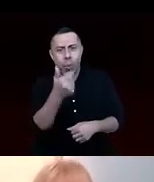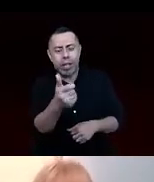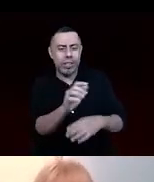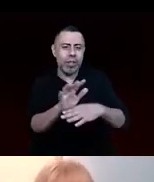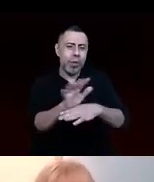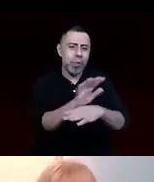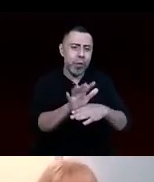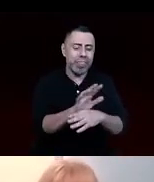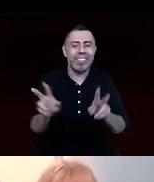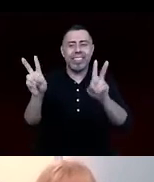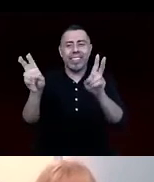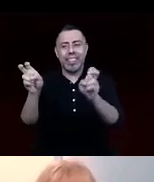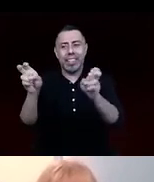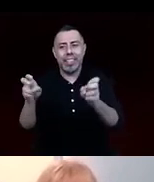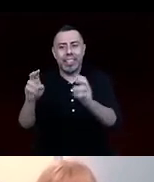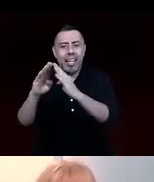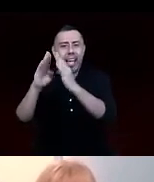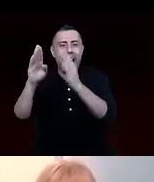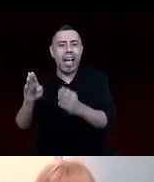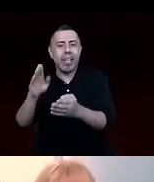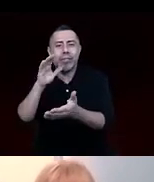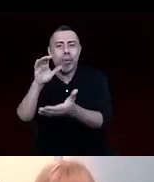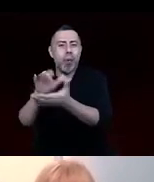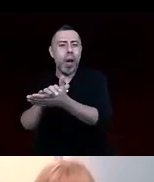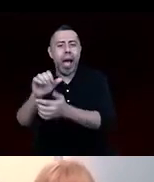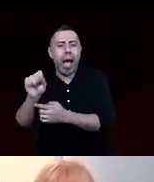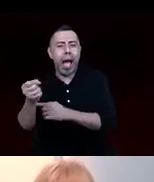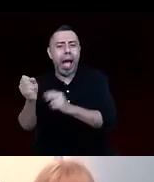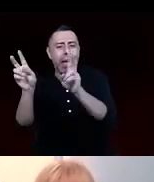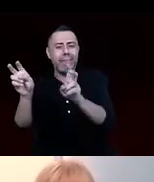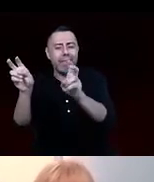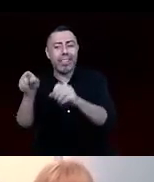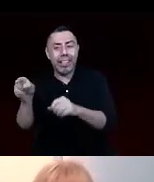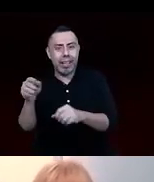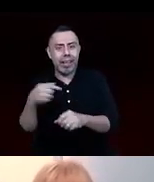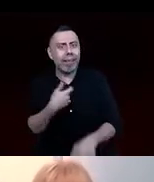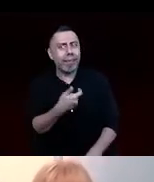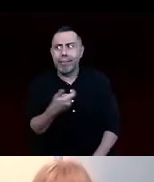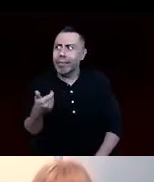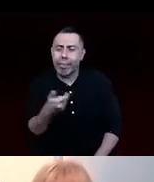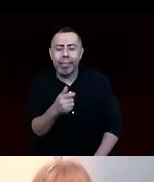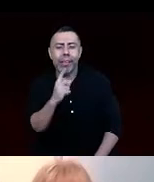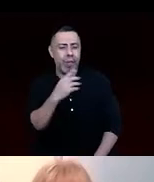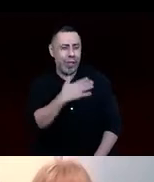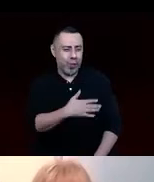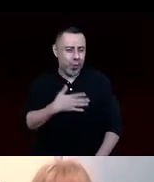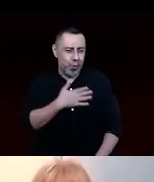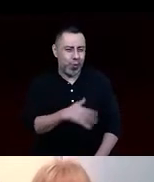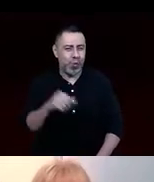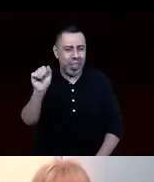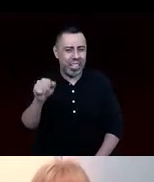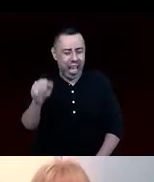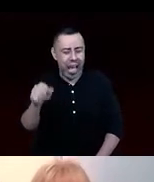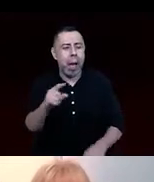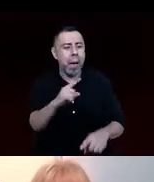Housewives. And yeah, I enjoyed that. But it does take a